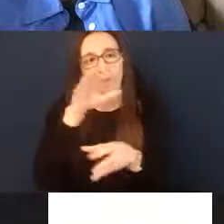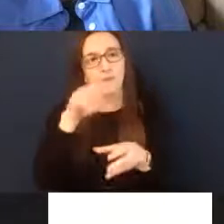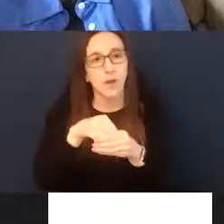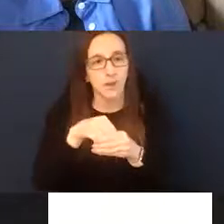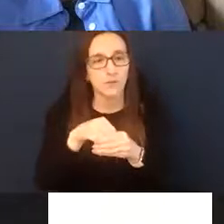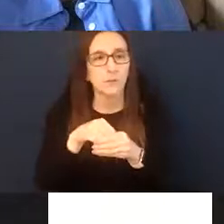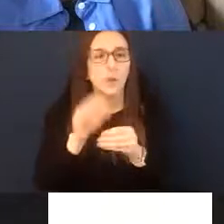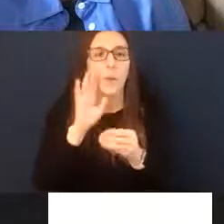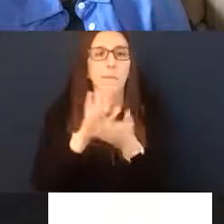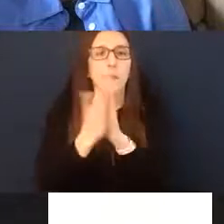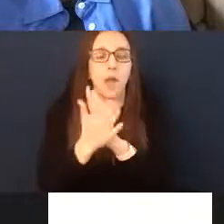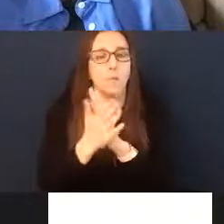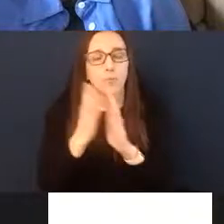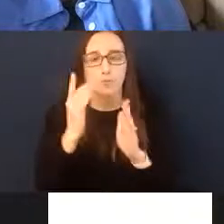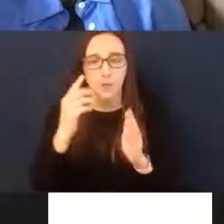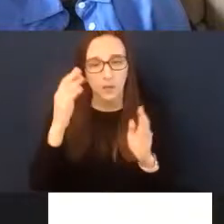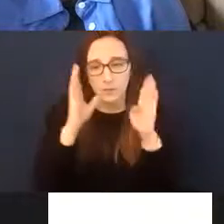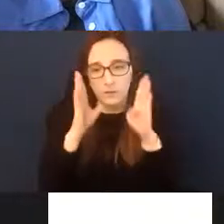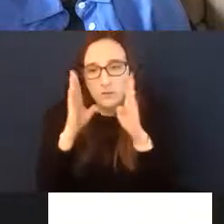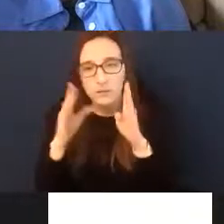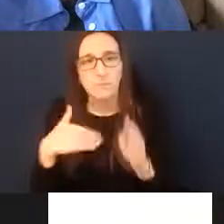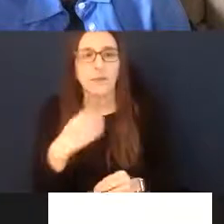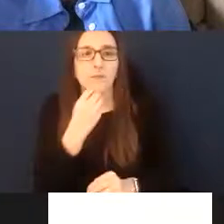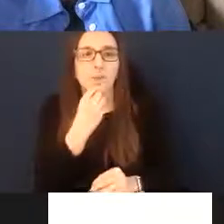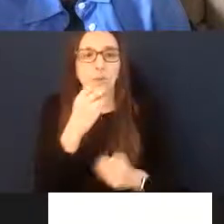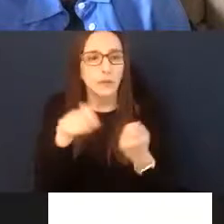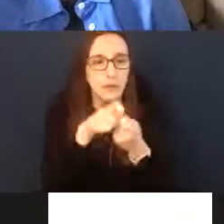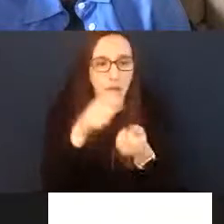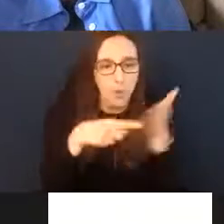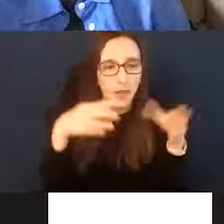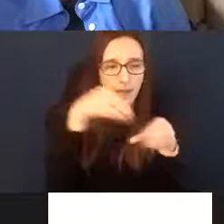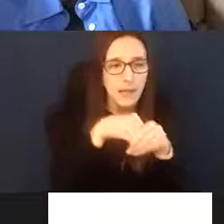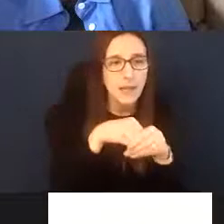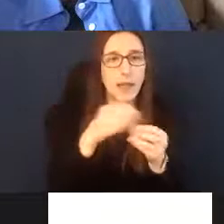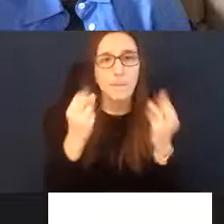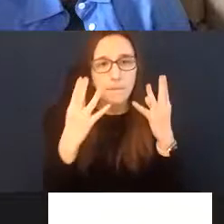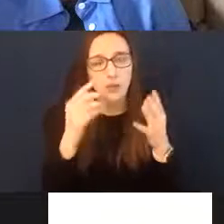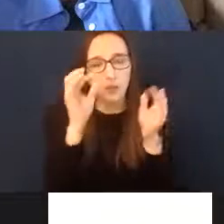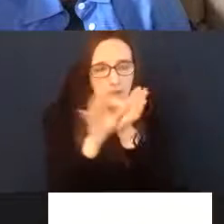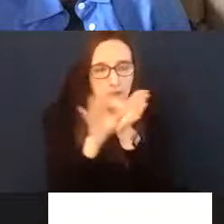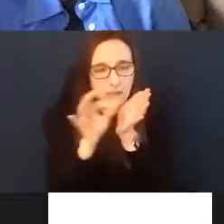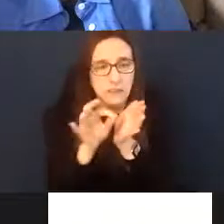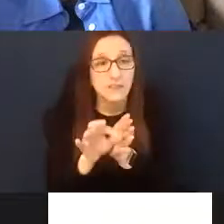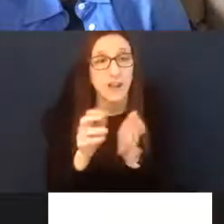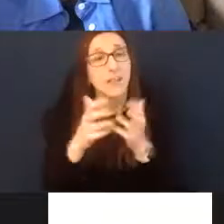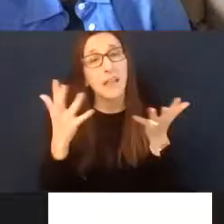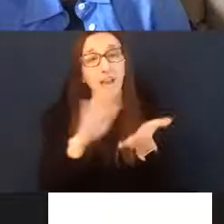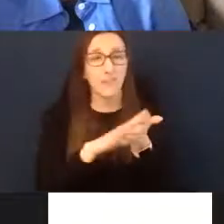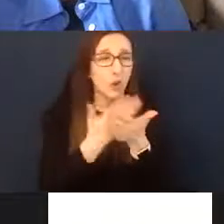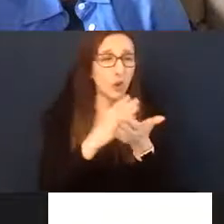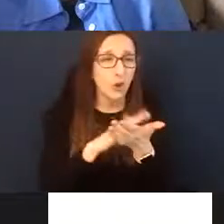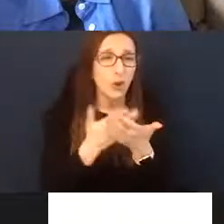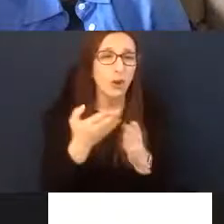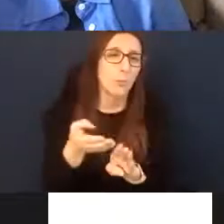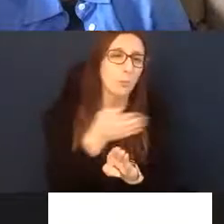become hyper aware of what you are eating, what you're doing, and all of that. So there's a lot of meal prepping in the process. So